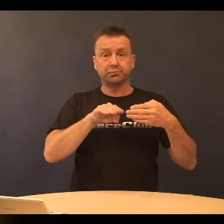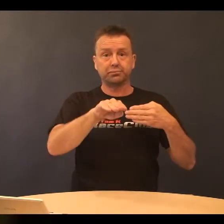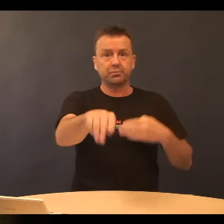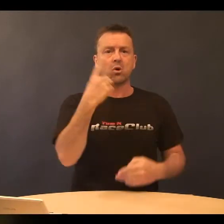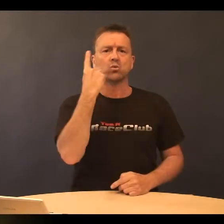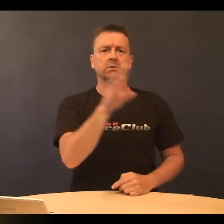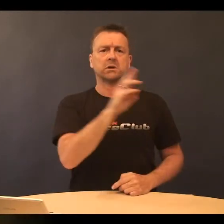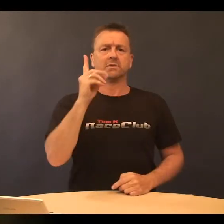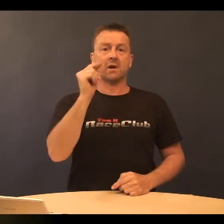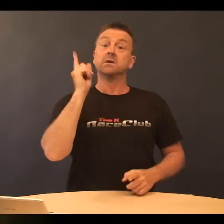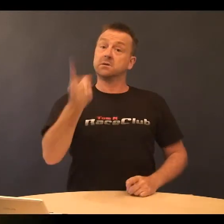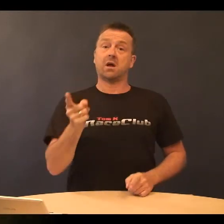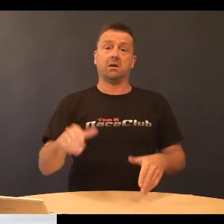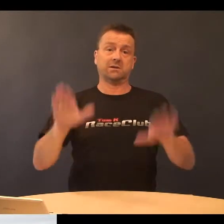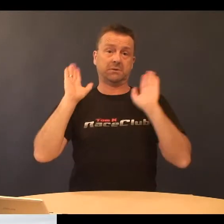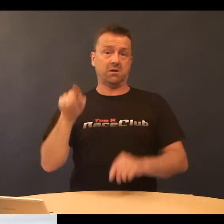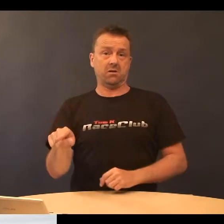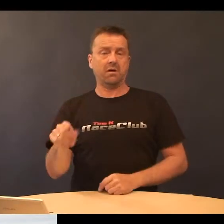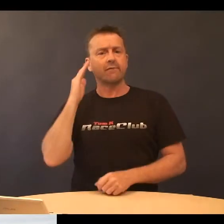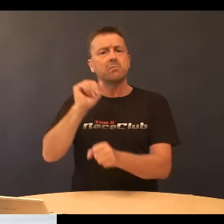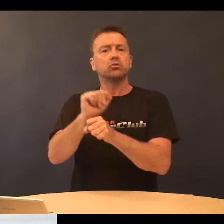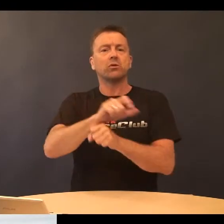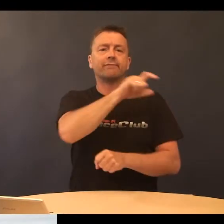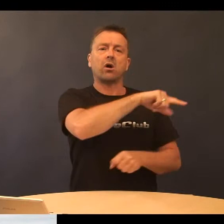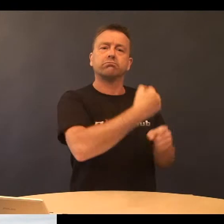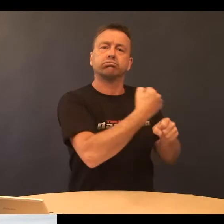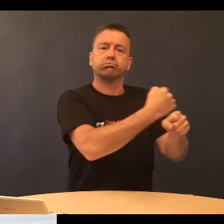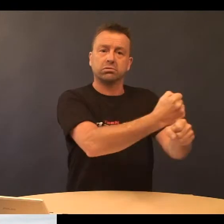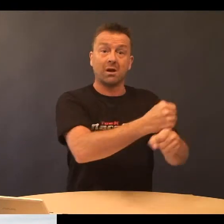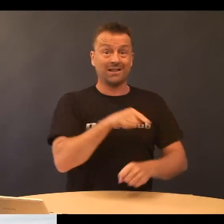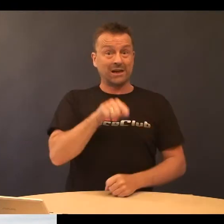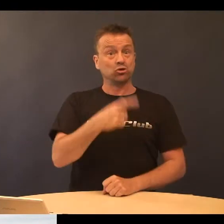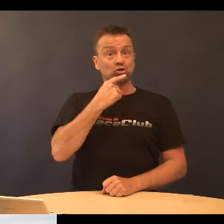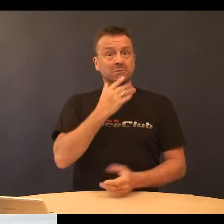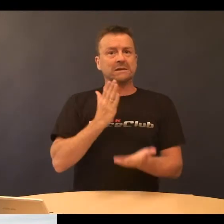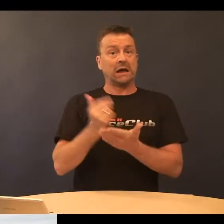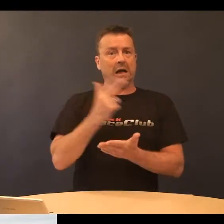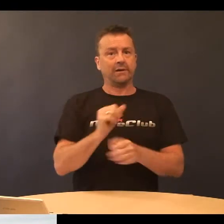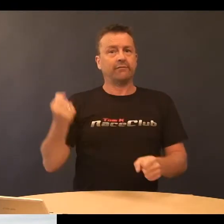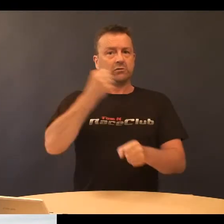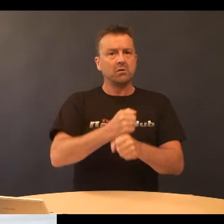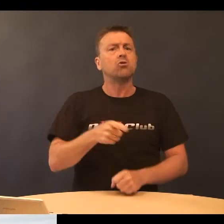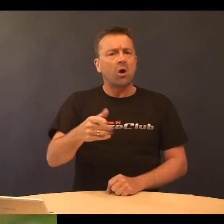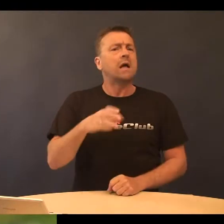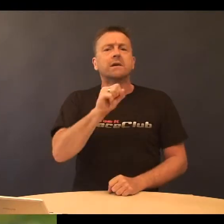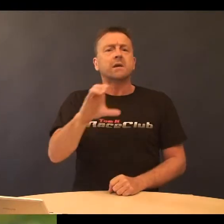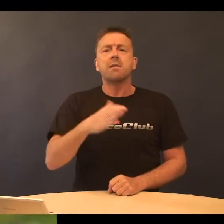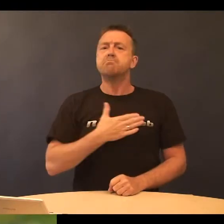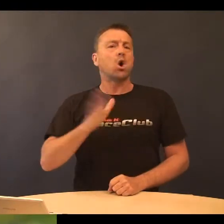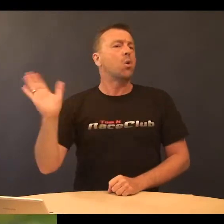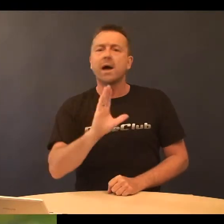60 km/h speed limit to protect the track marshals. With this safety measure, the safety cars needn't be